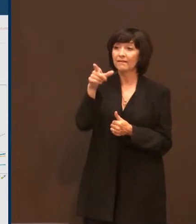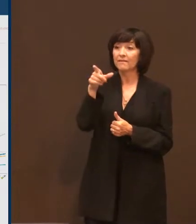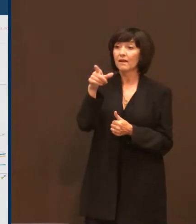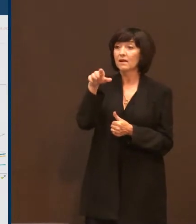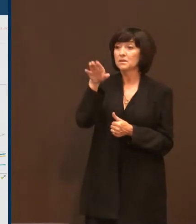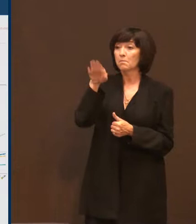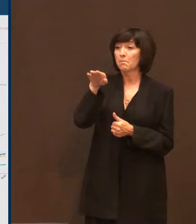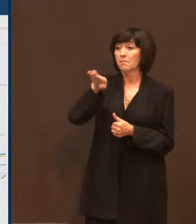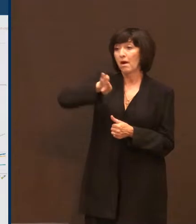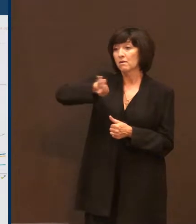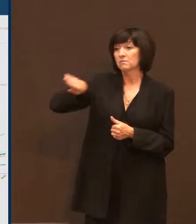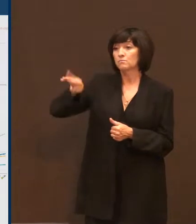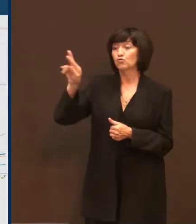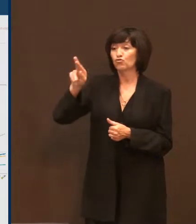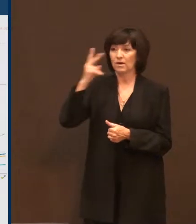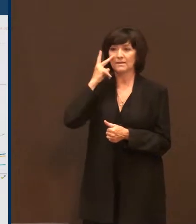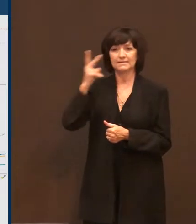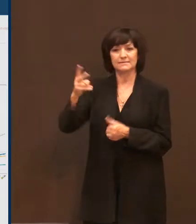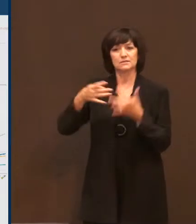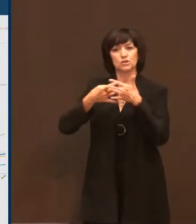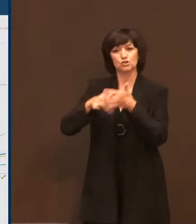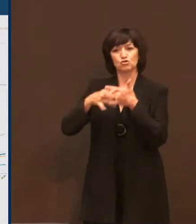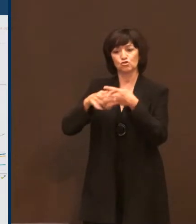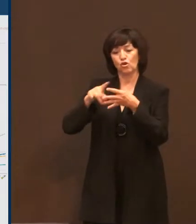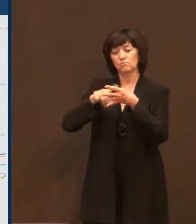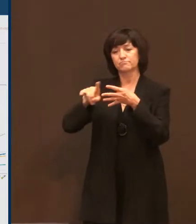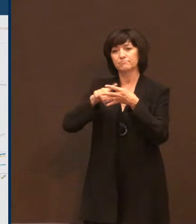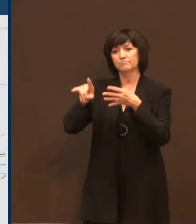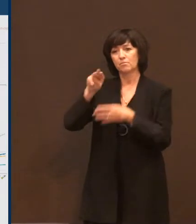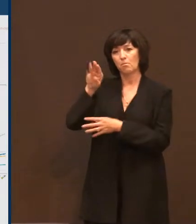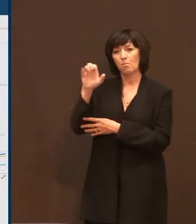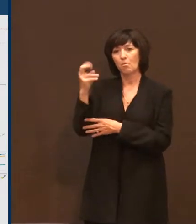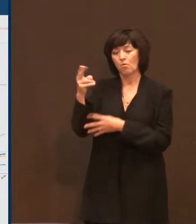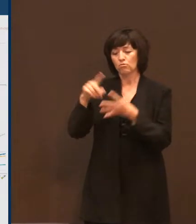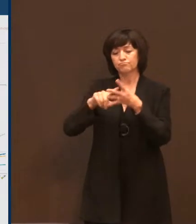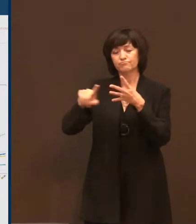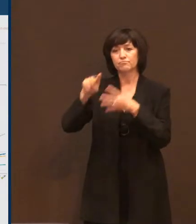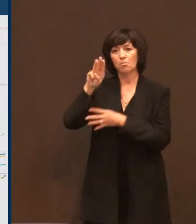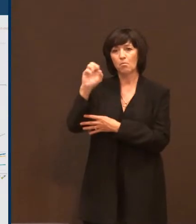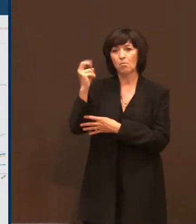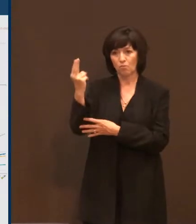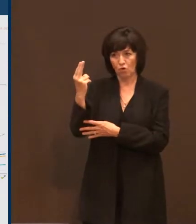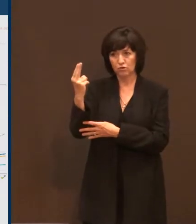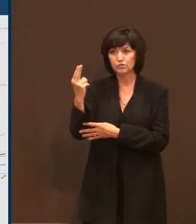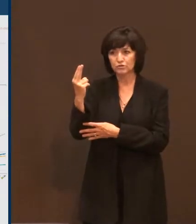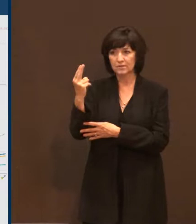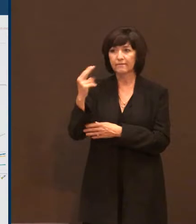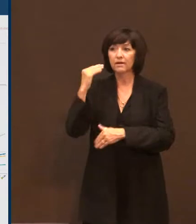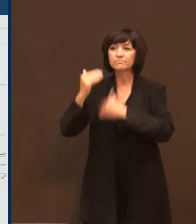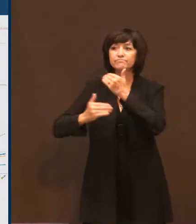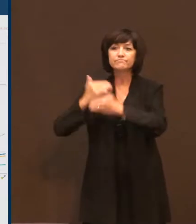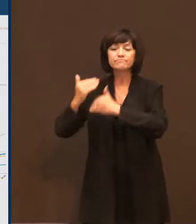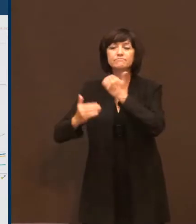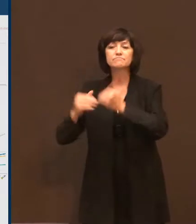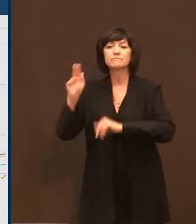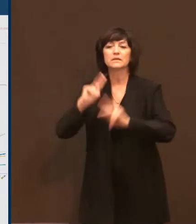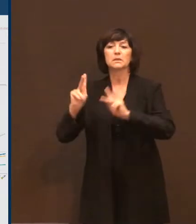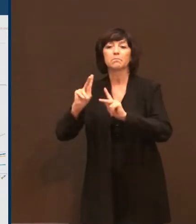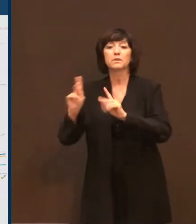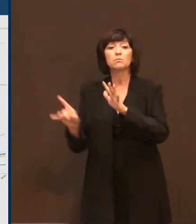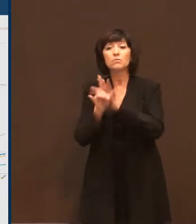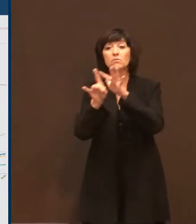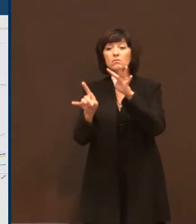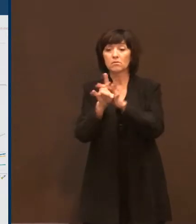right. And then just emergency department visits by influenza symptoms and COVID-like